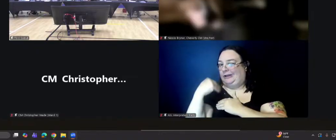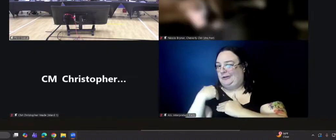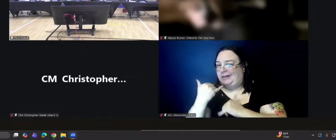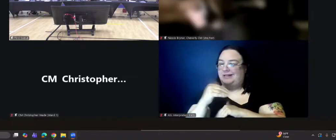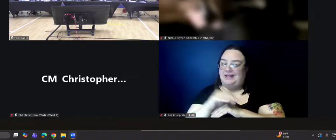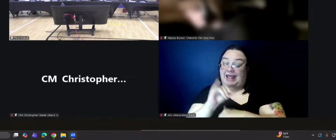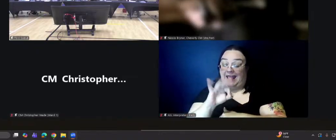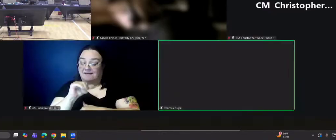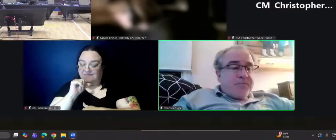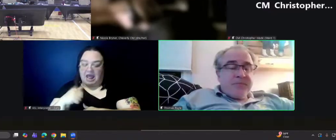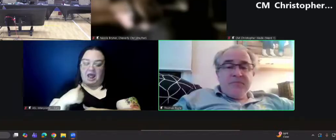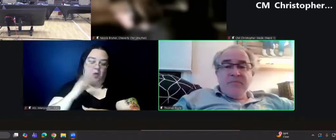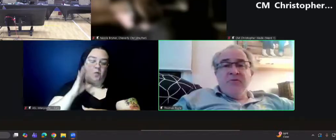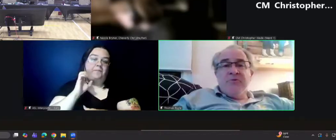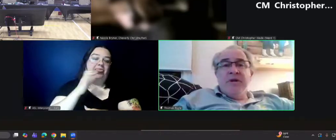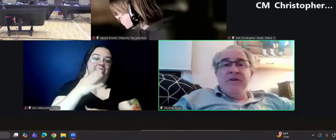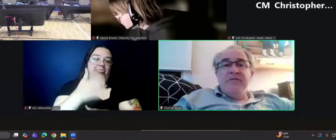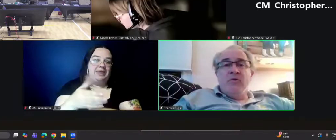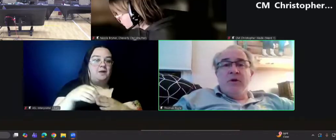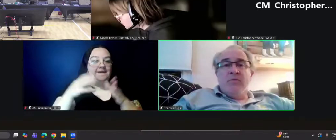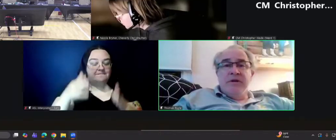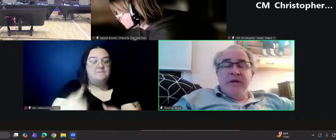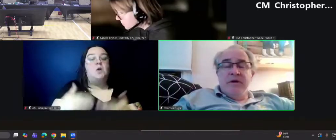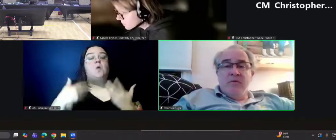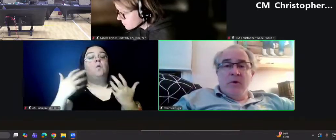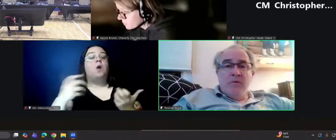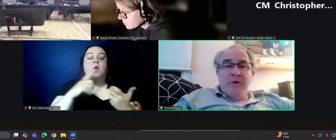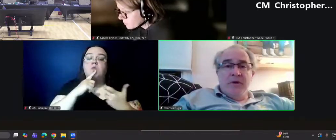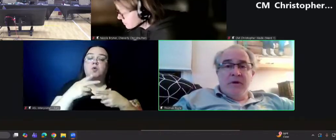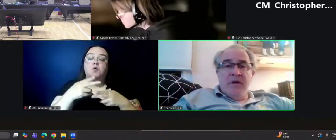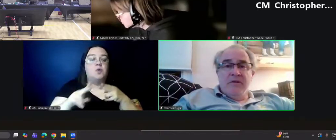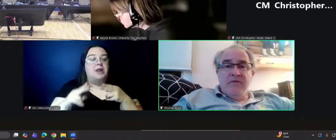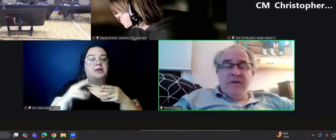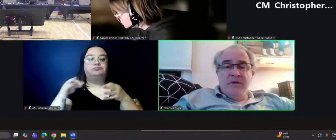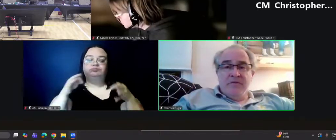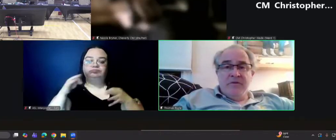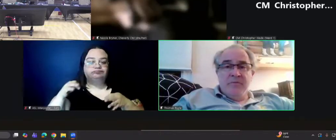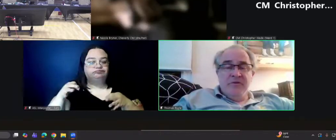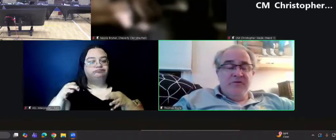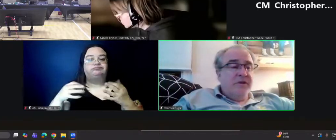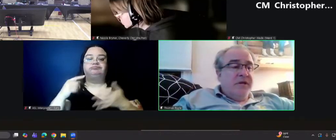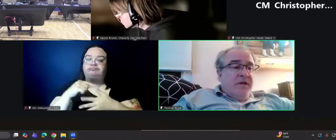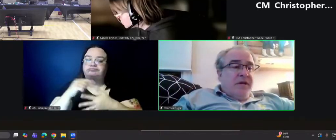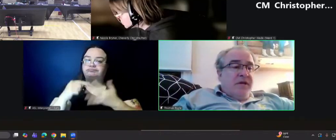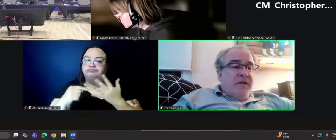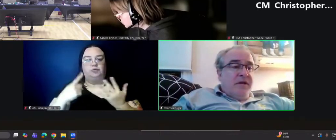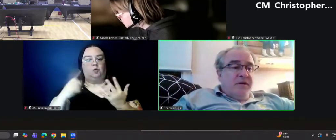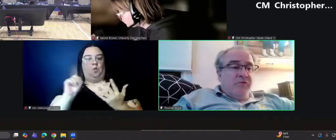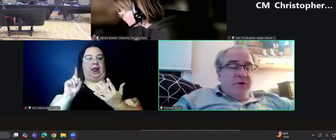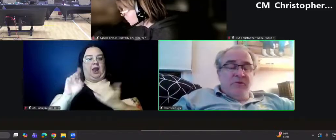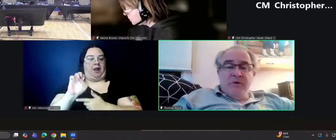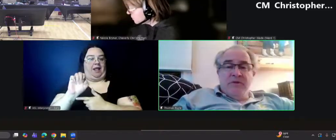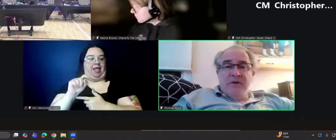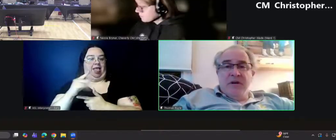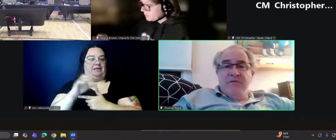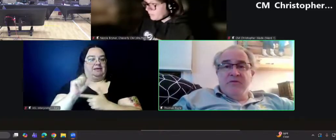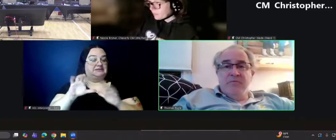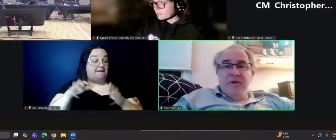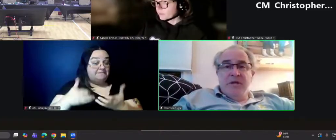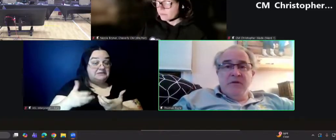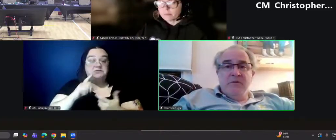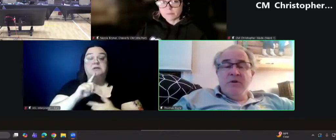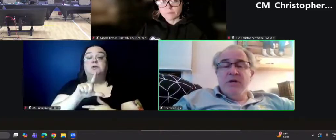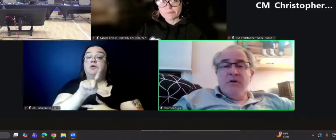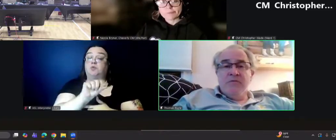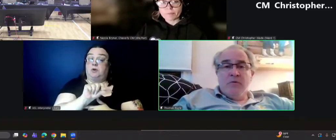person. I just want to give you a quick rundown on where we are as an Ethics Commission. 2025 has